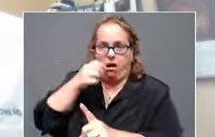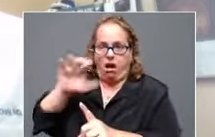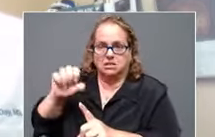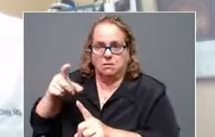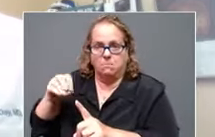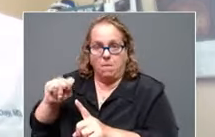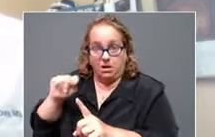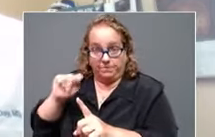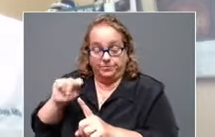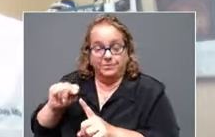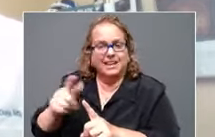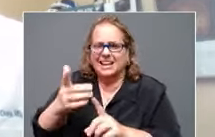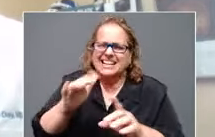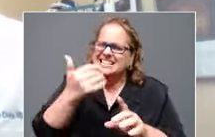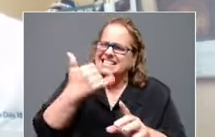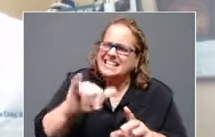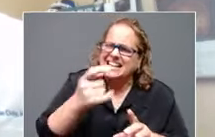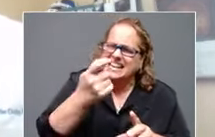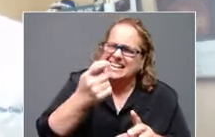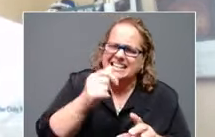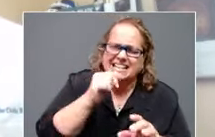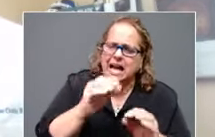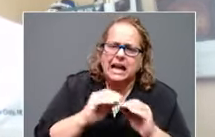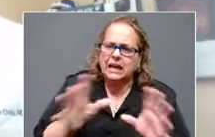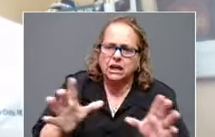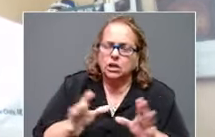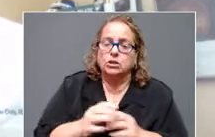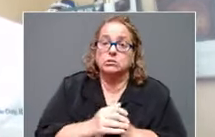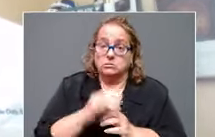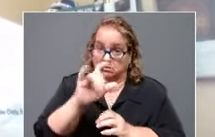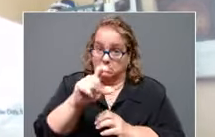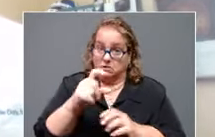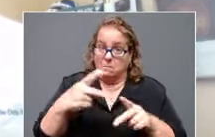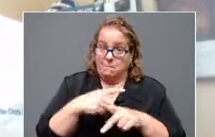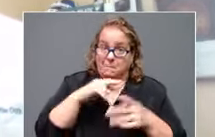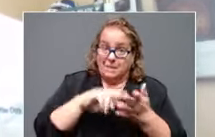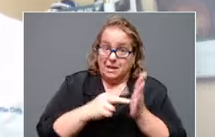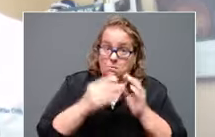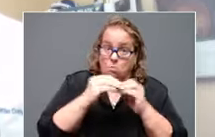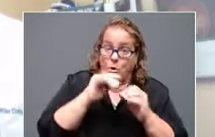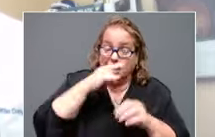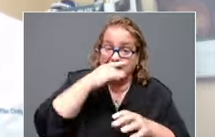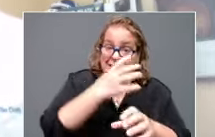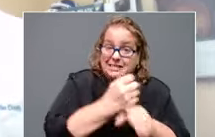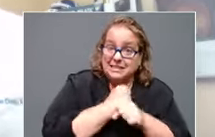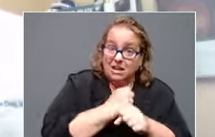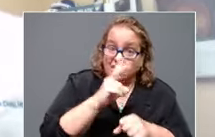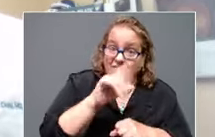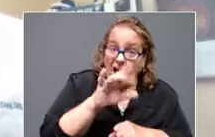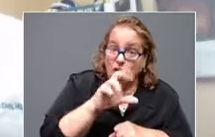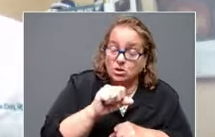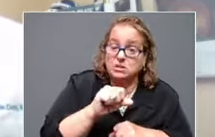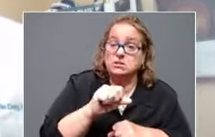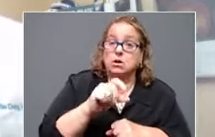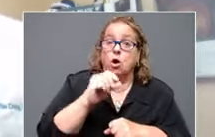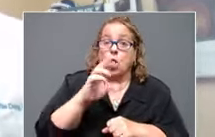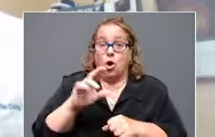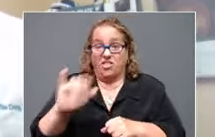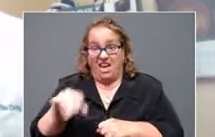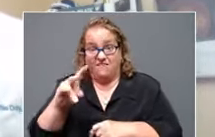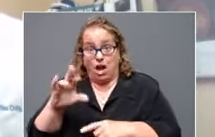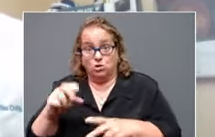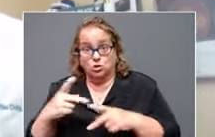many children are not being tested across the country, making it kind of difficult for us to understand what's happening. As many may